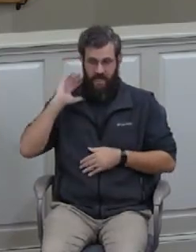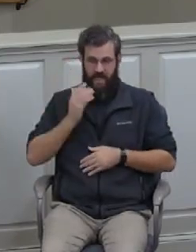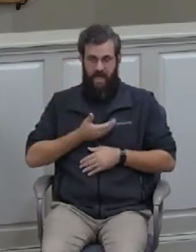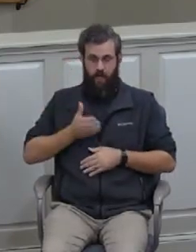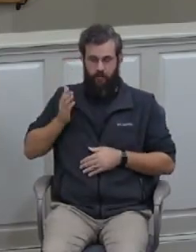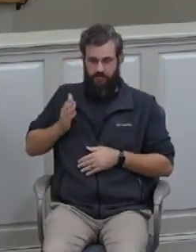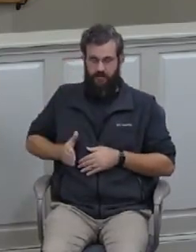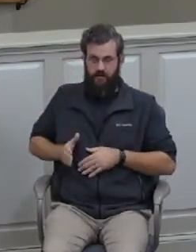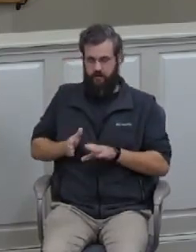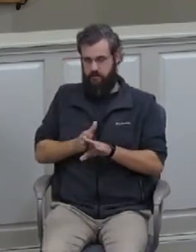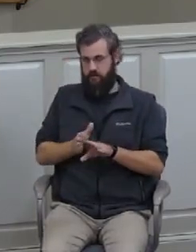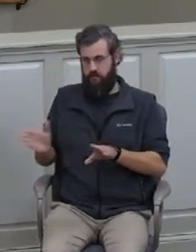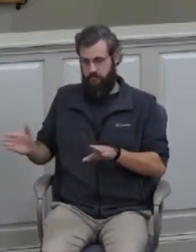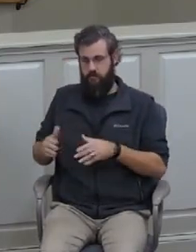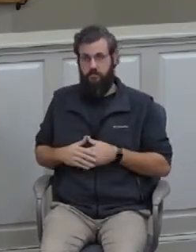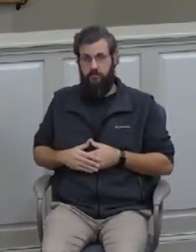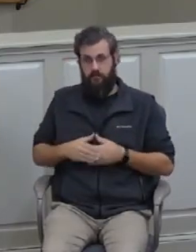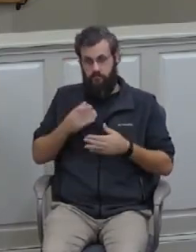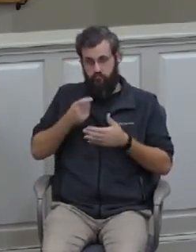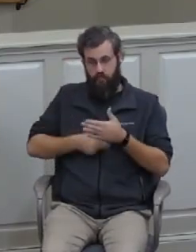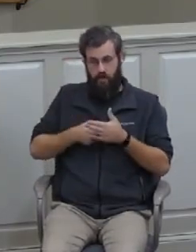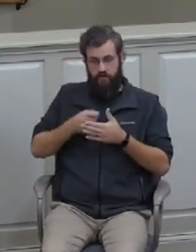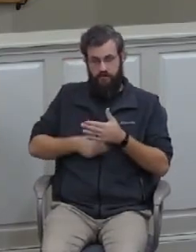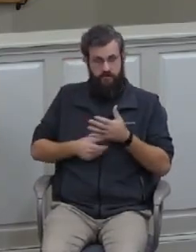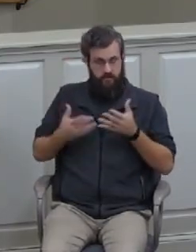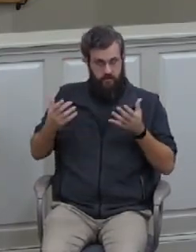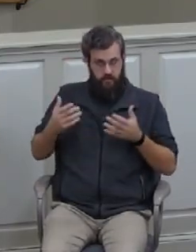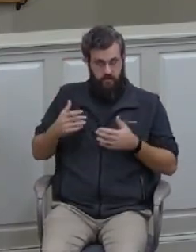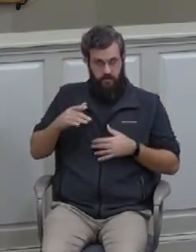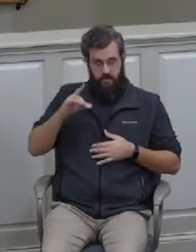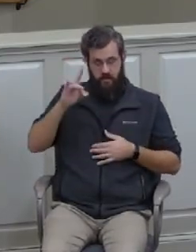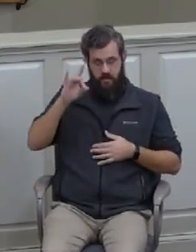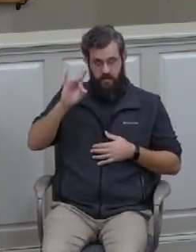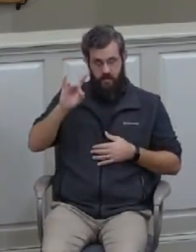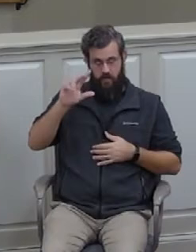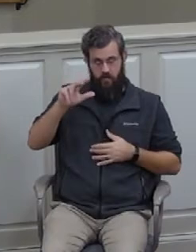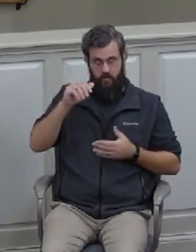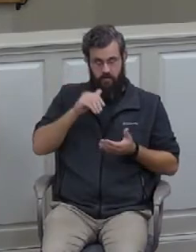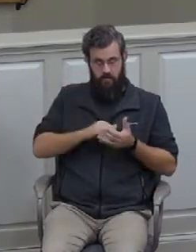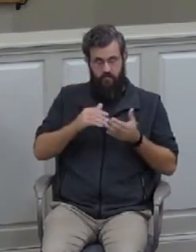roadway. Those prices came in at